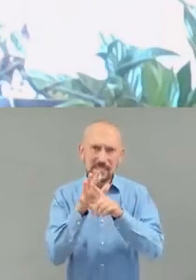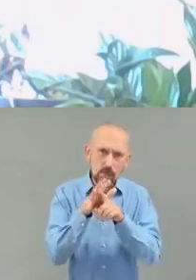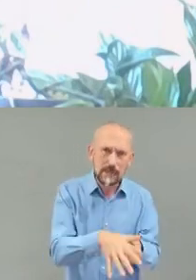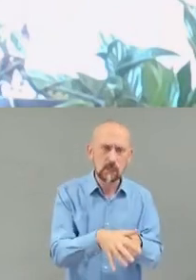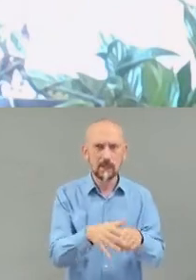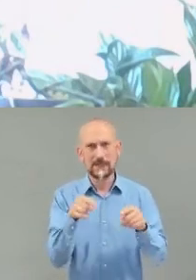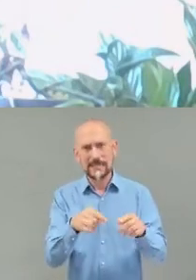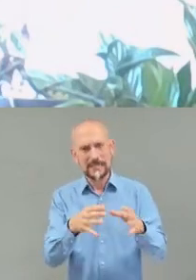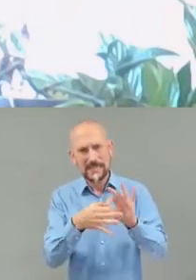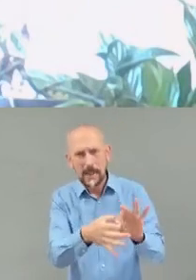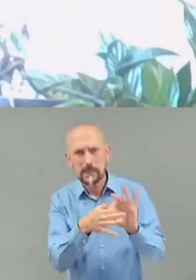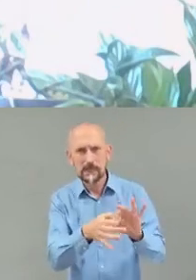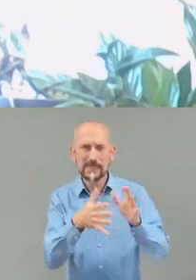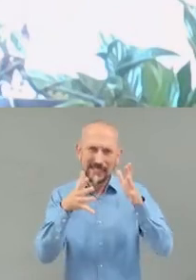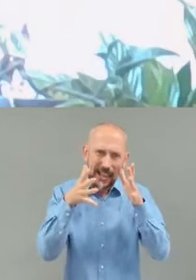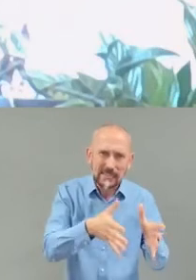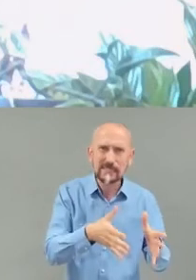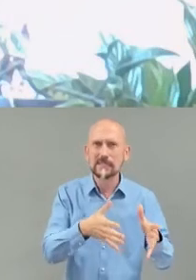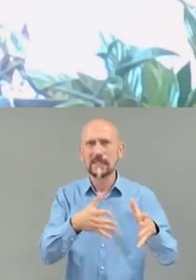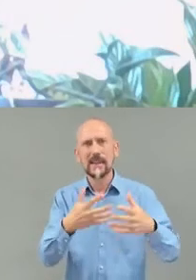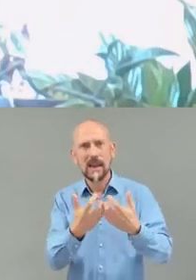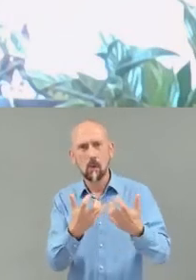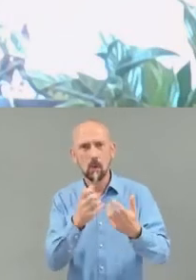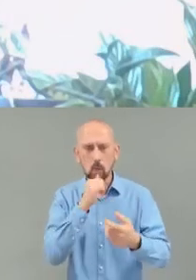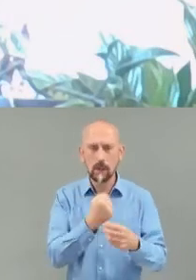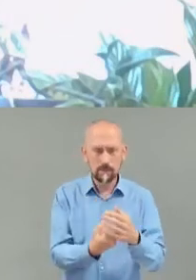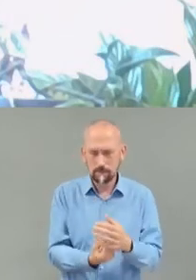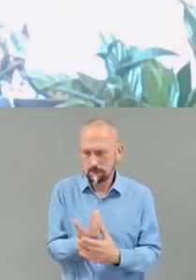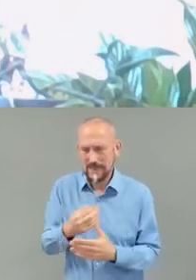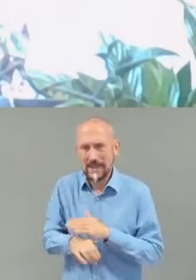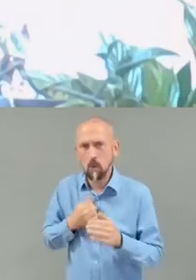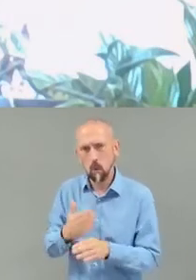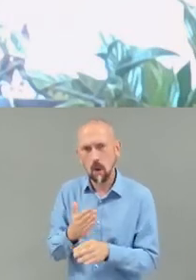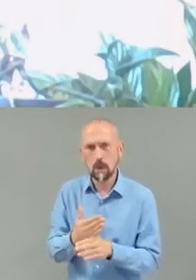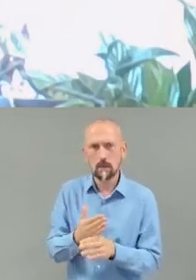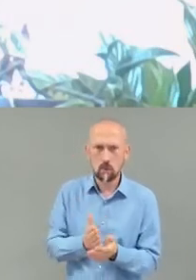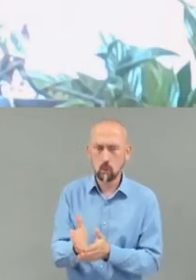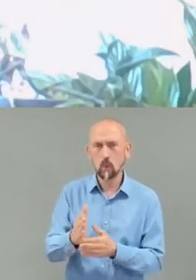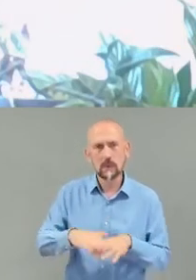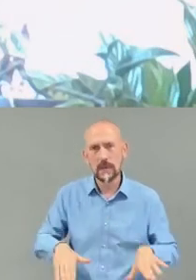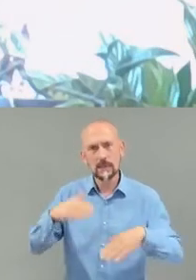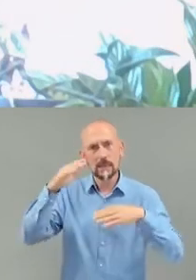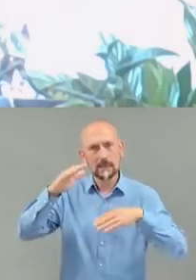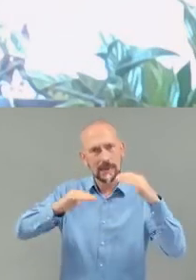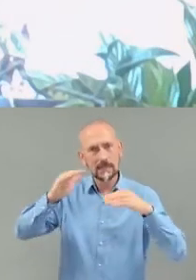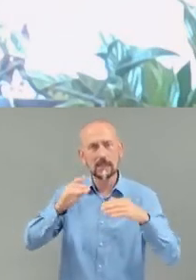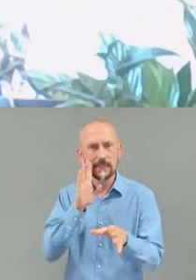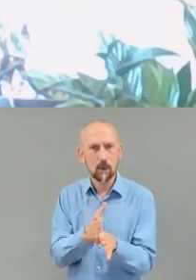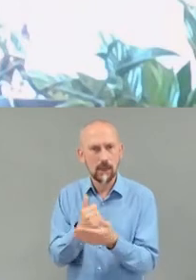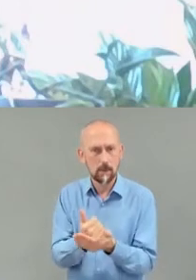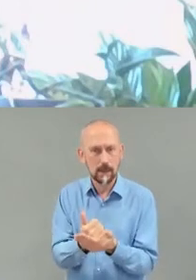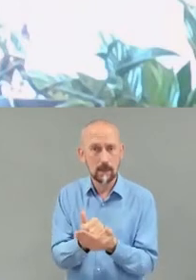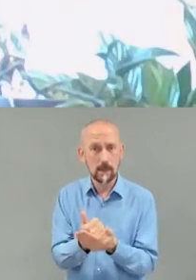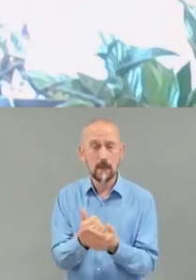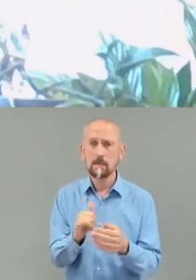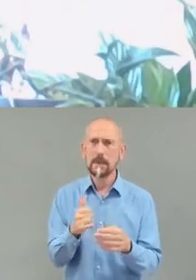discrimination and how it manifests in our work as child and adolescent psychotherapists require a more intimate teaching approach than usually